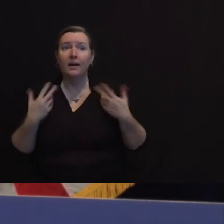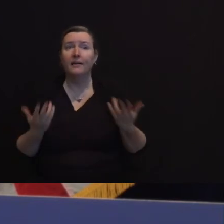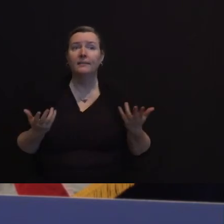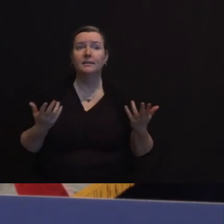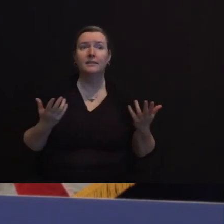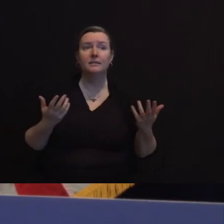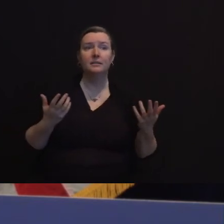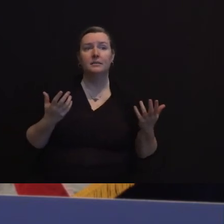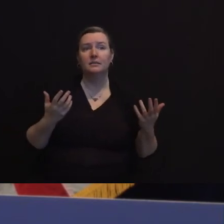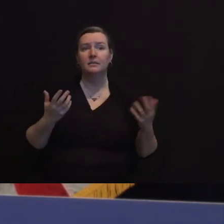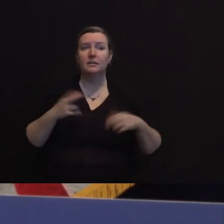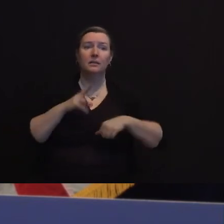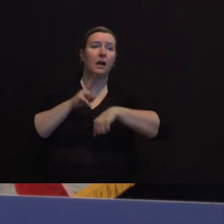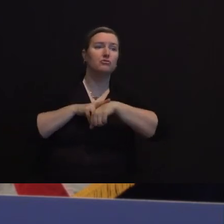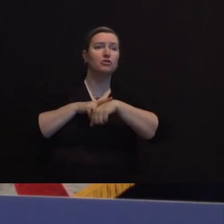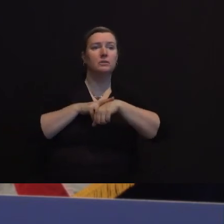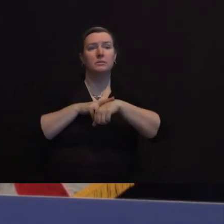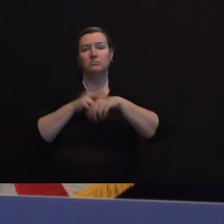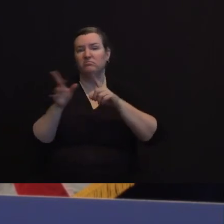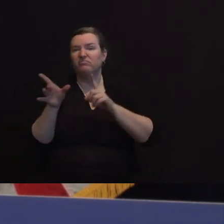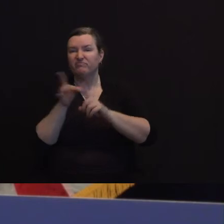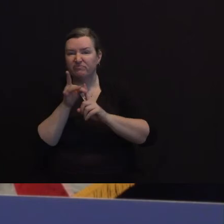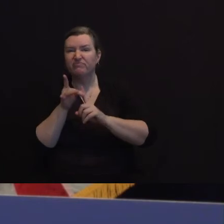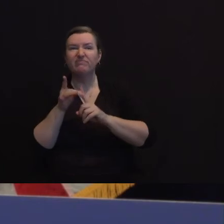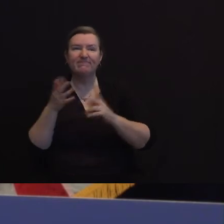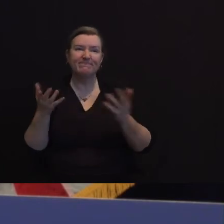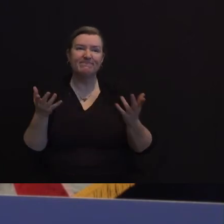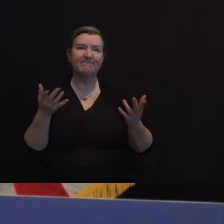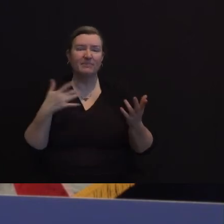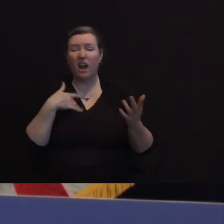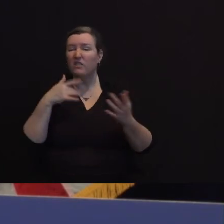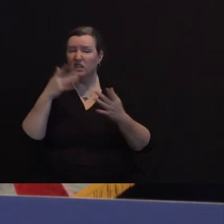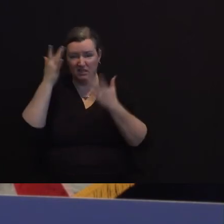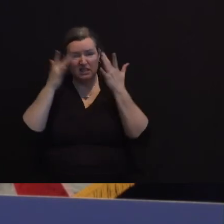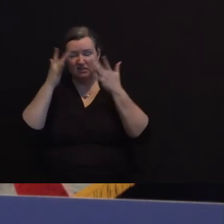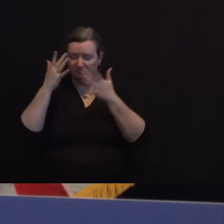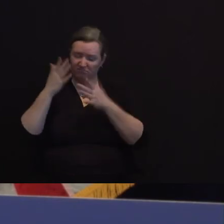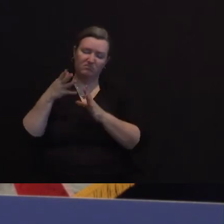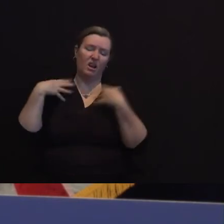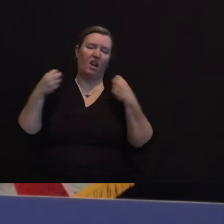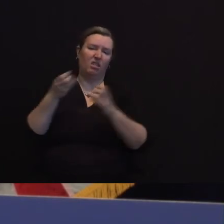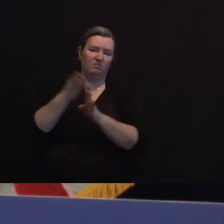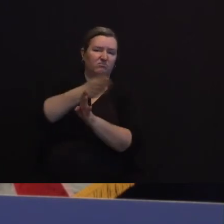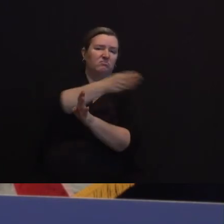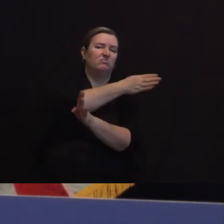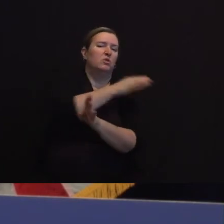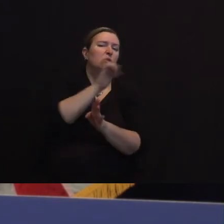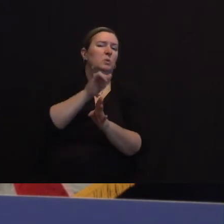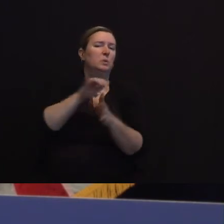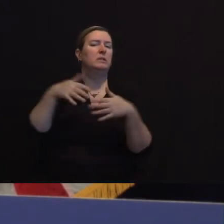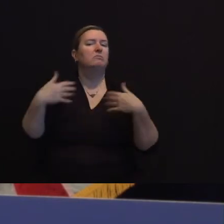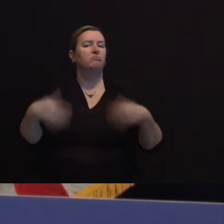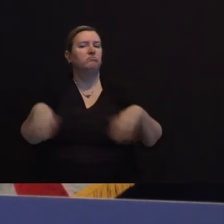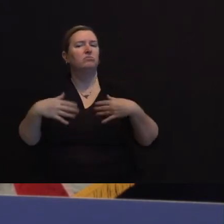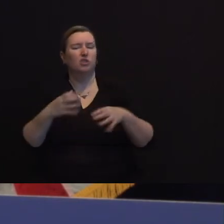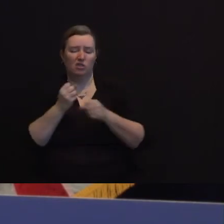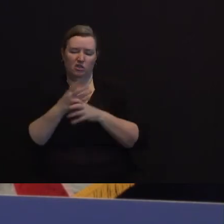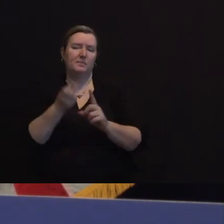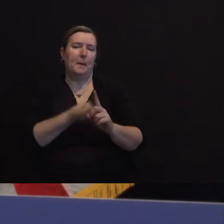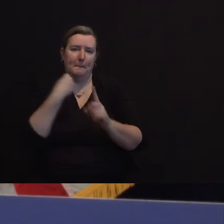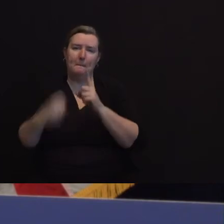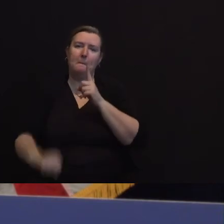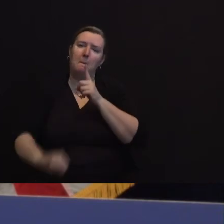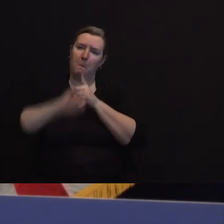Older people, people with underlying chronic morbidity, and we know that reinfection can occur again. So being vaccinated with a higher